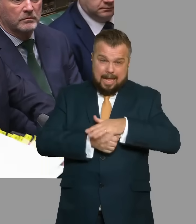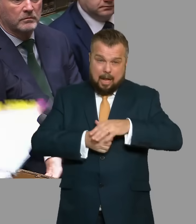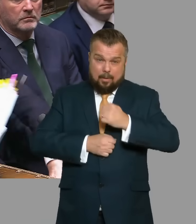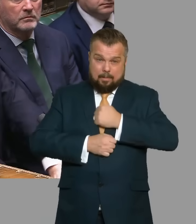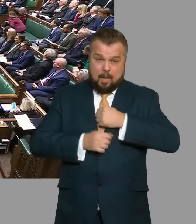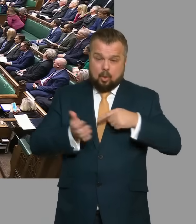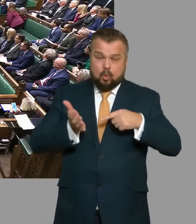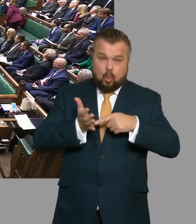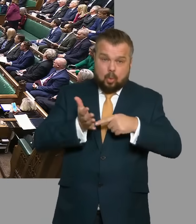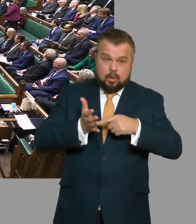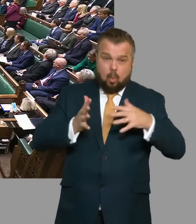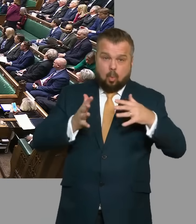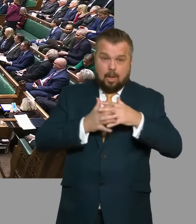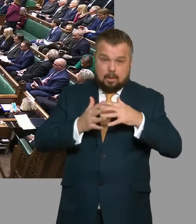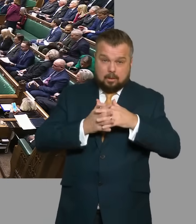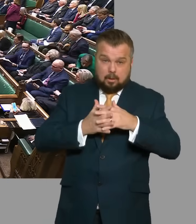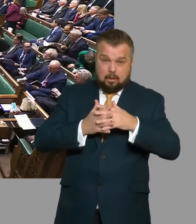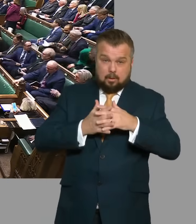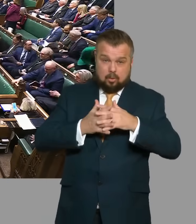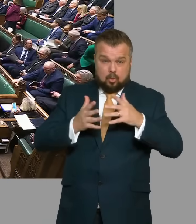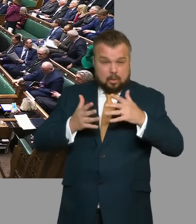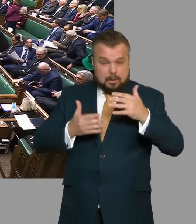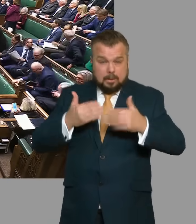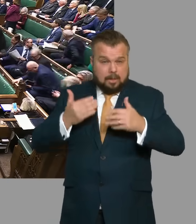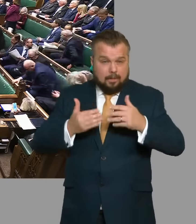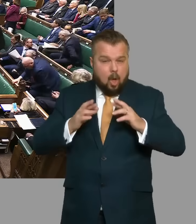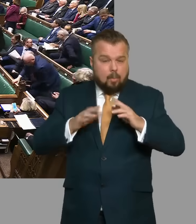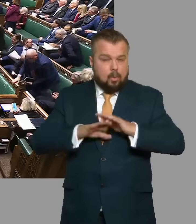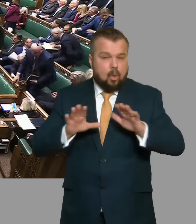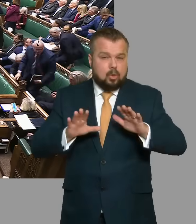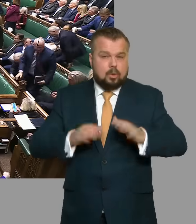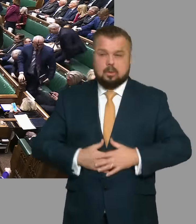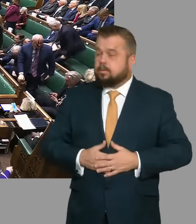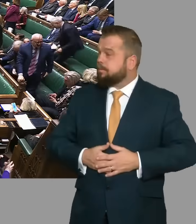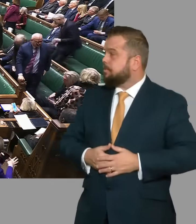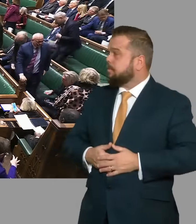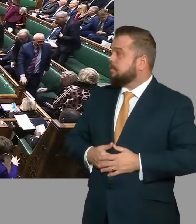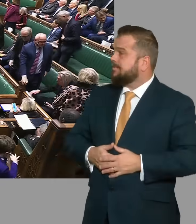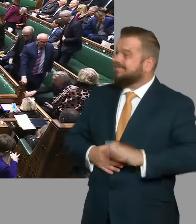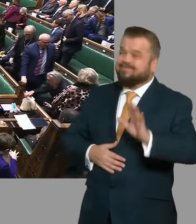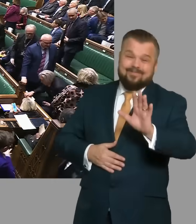reform. That completes Prime Minister's questions. Let the front benches change over.